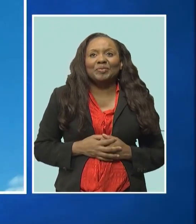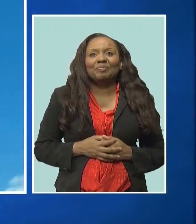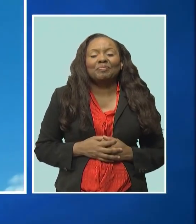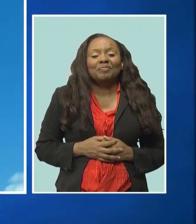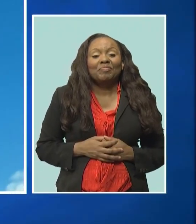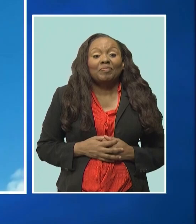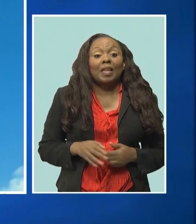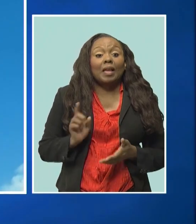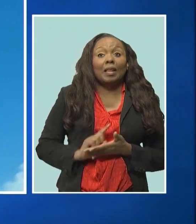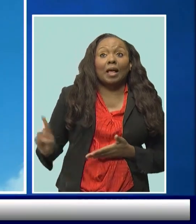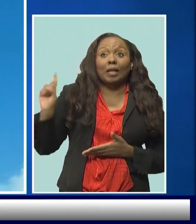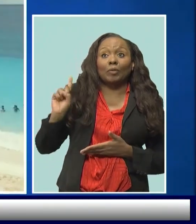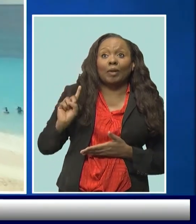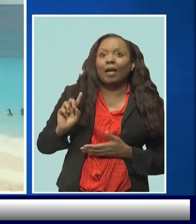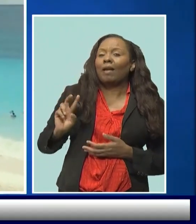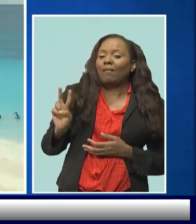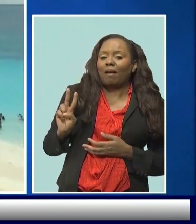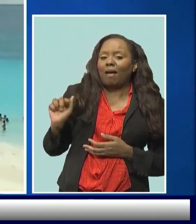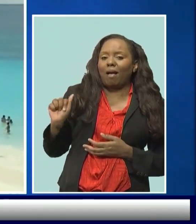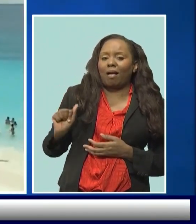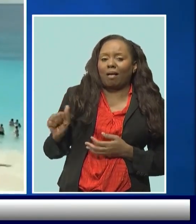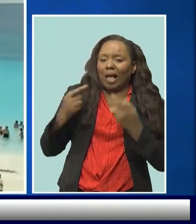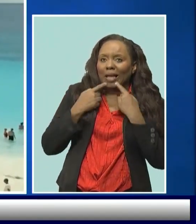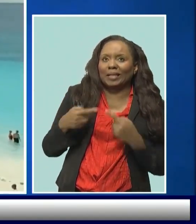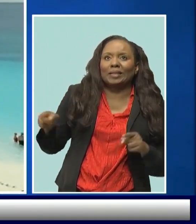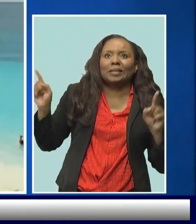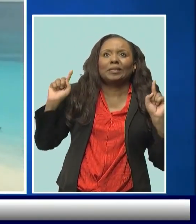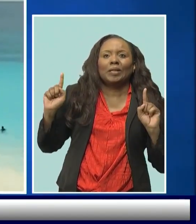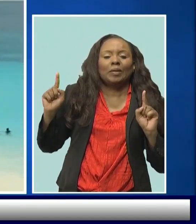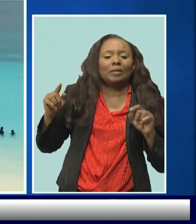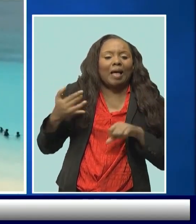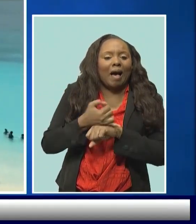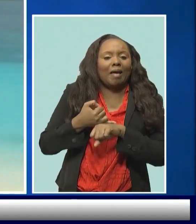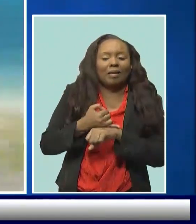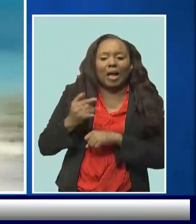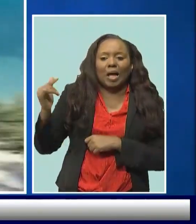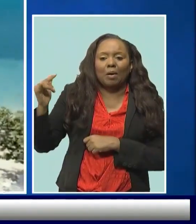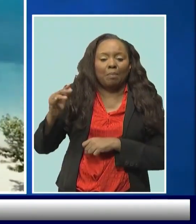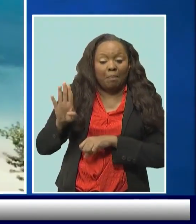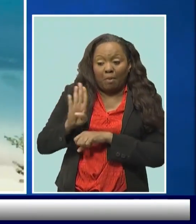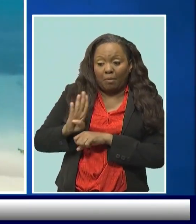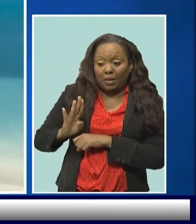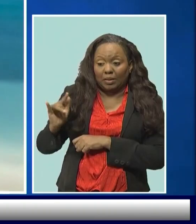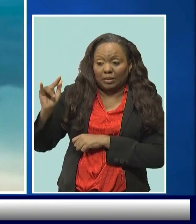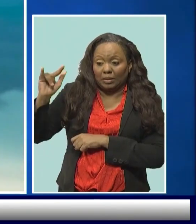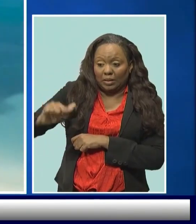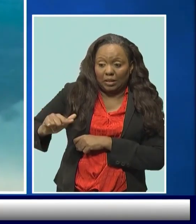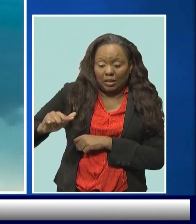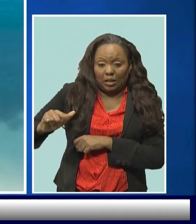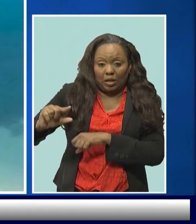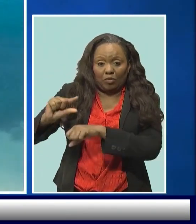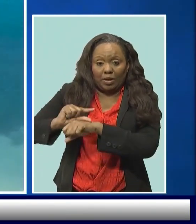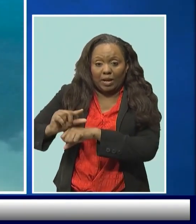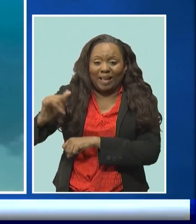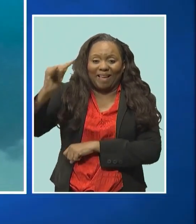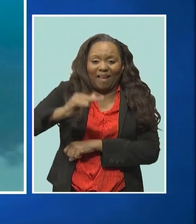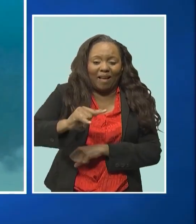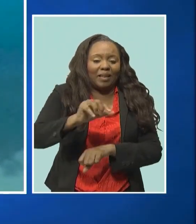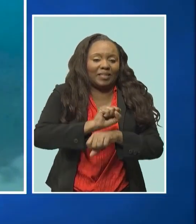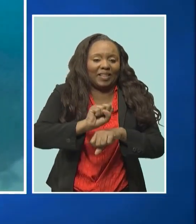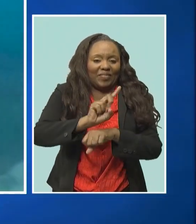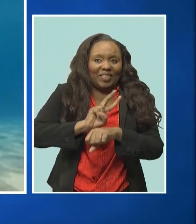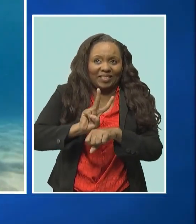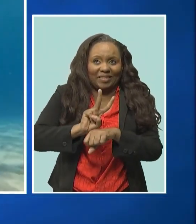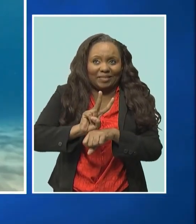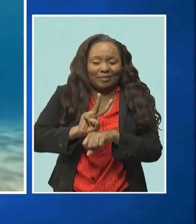week, Virgin Atlantic announced its inter-island flights, departing from Barbados to Grenada and St. Vincent. While